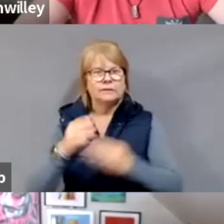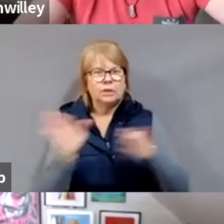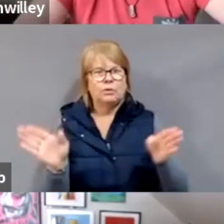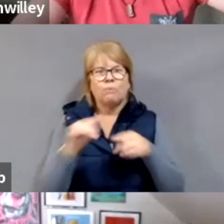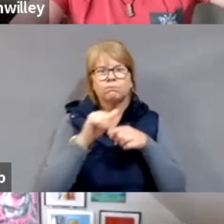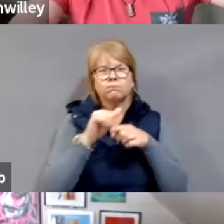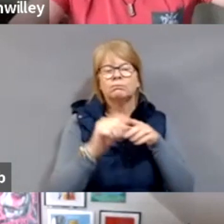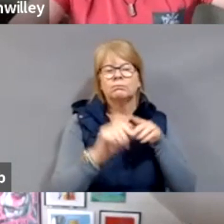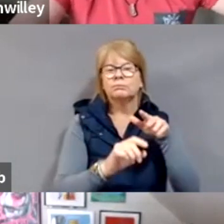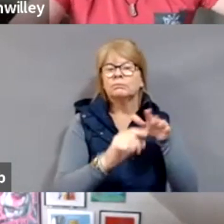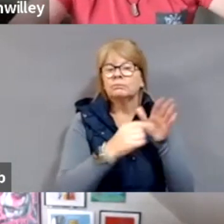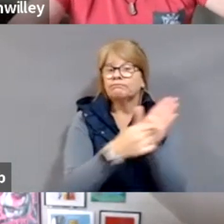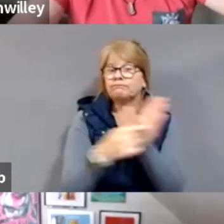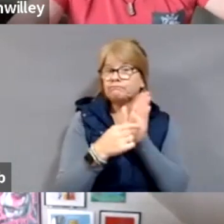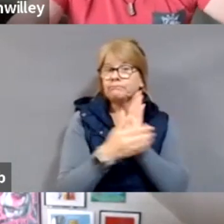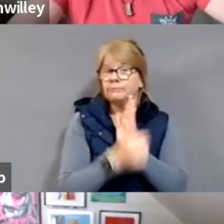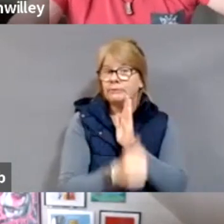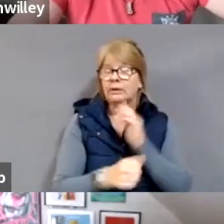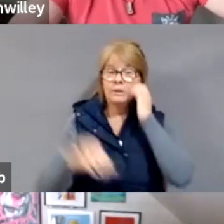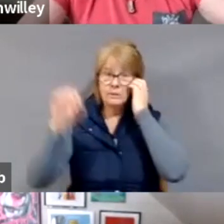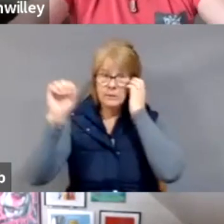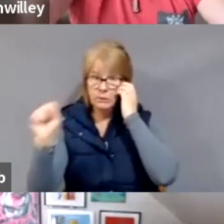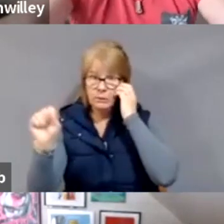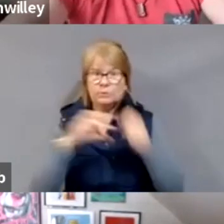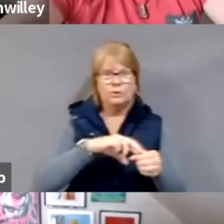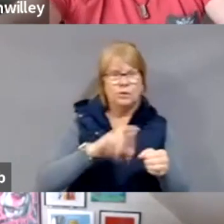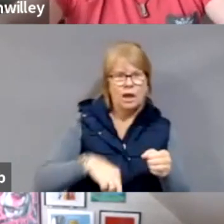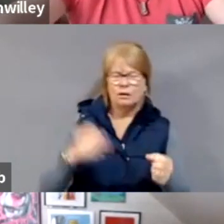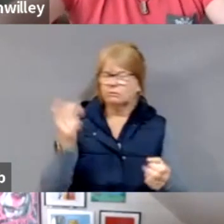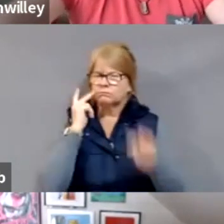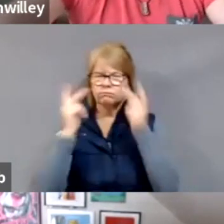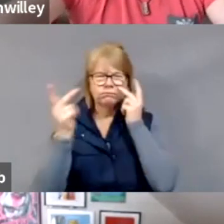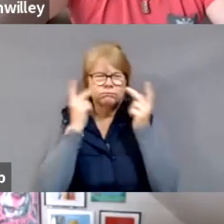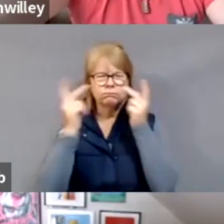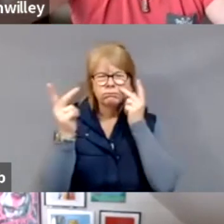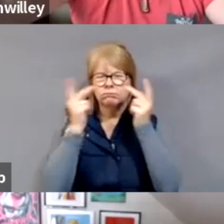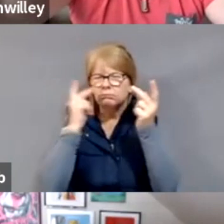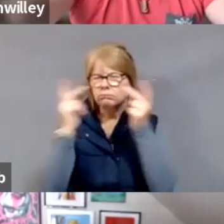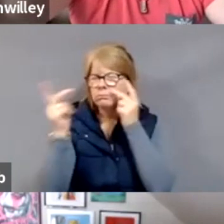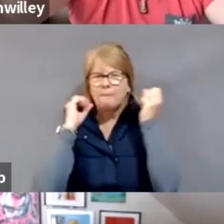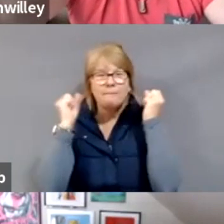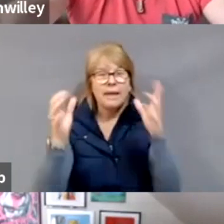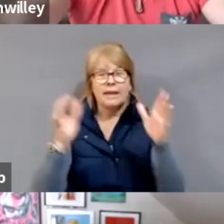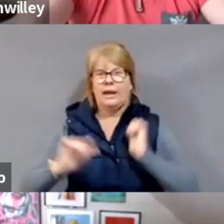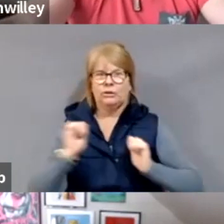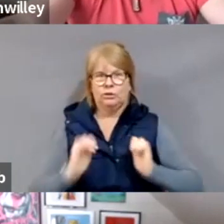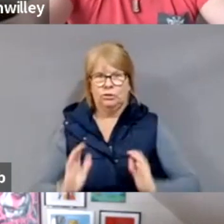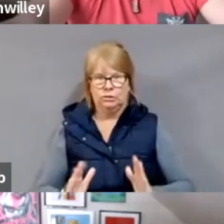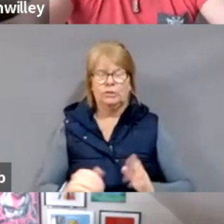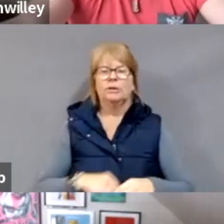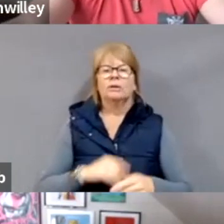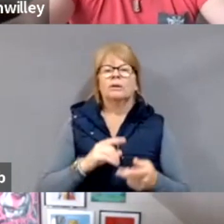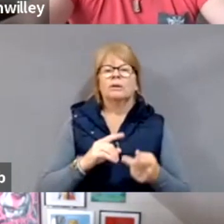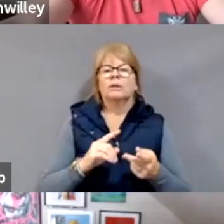between Regina and Saskatoon. We saw so many people, not just auditions, but also artistic introductions